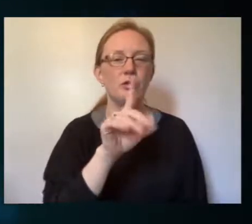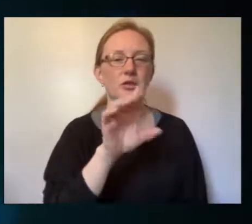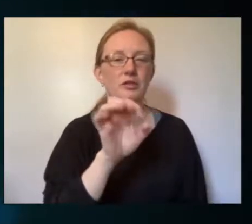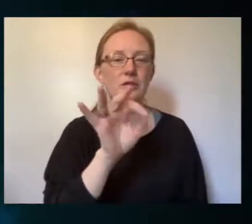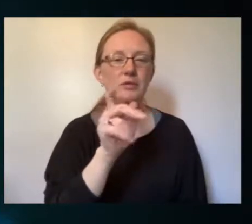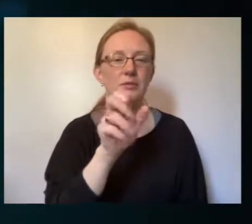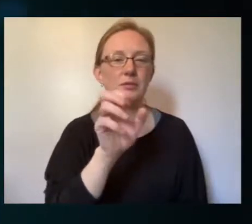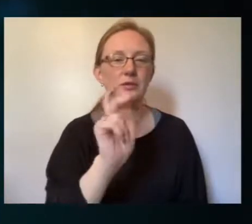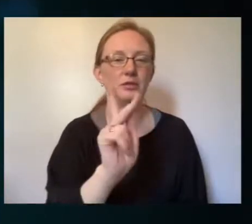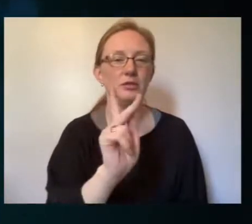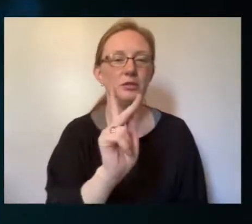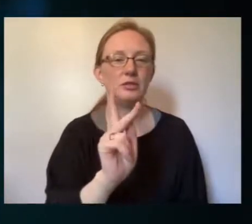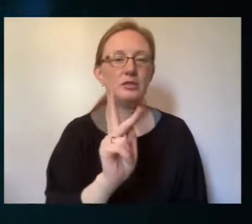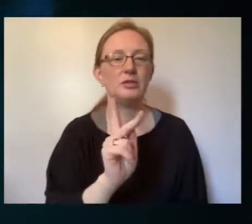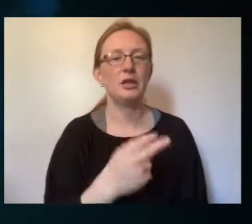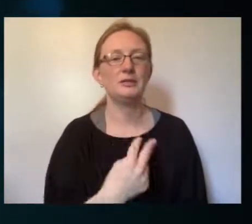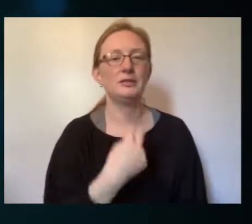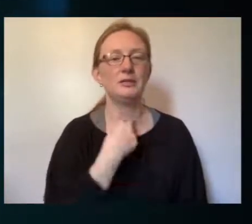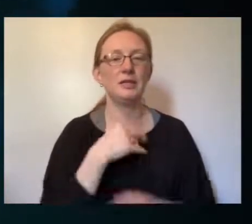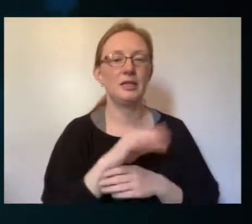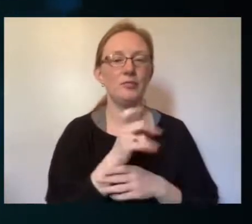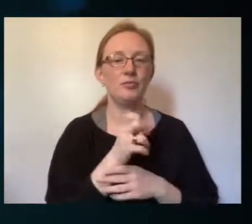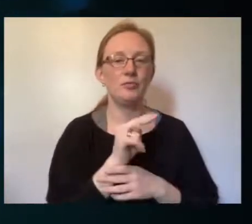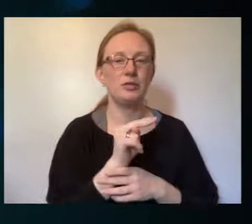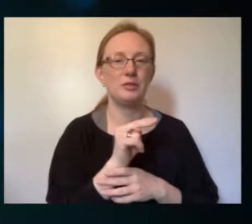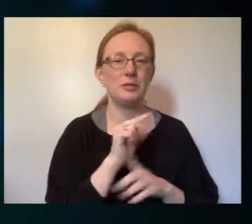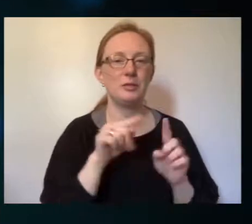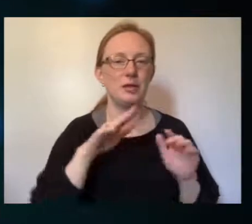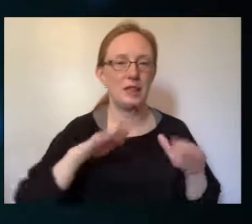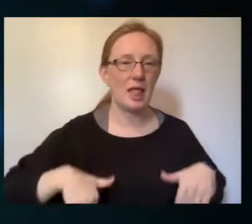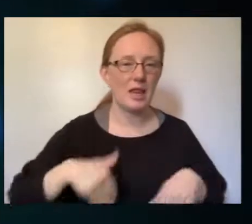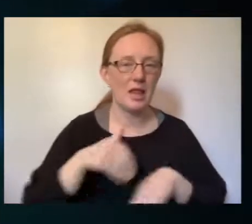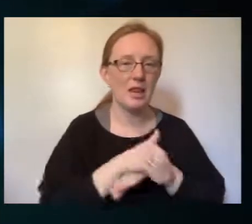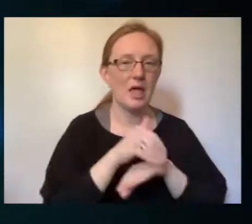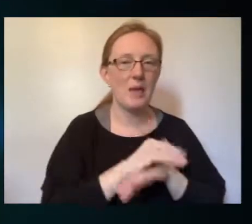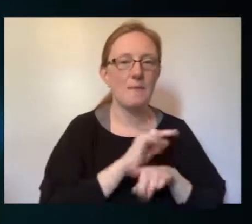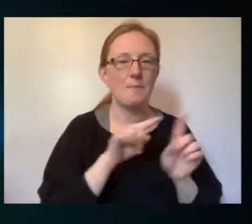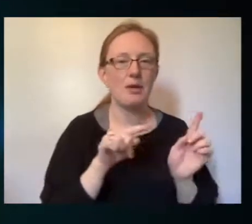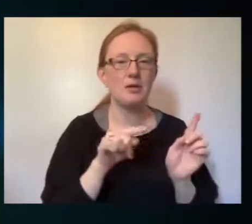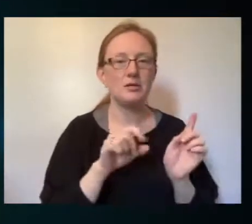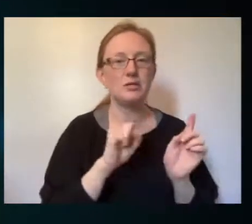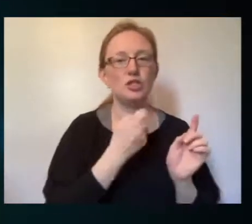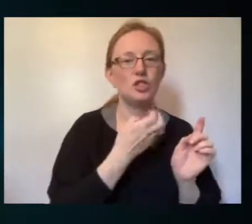currently stranded in Brisbane, so it's very late at night. She, her.